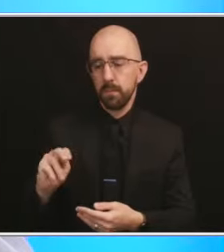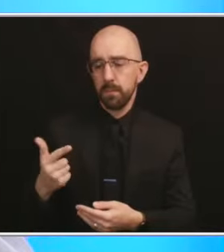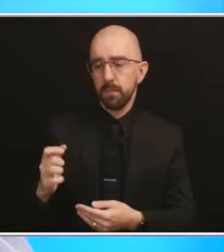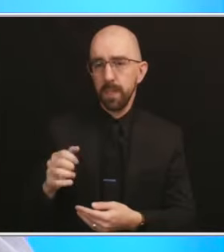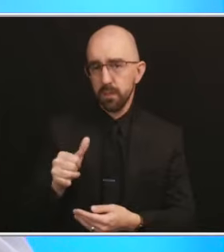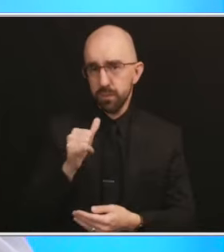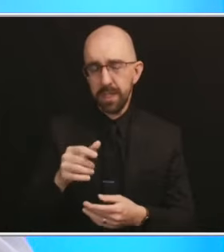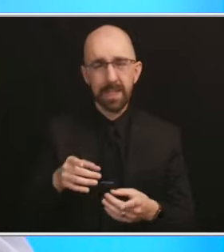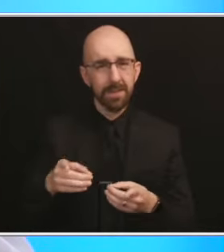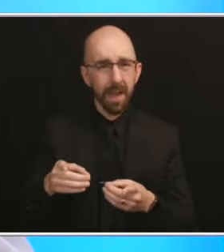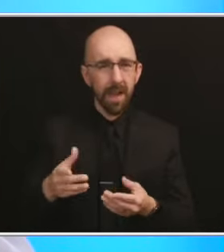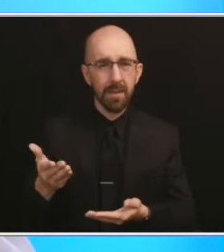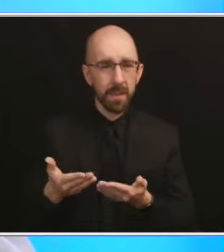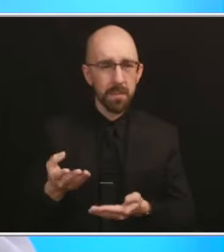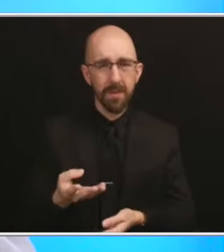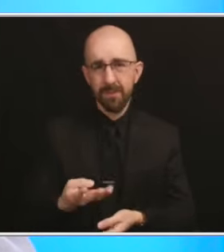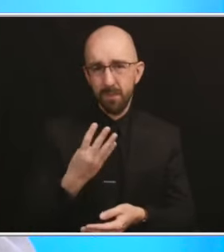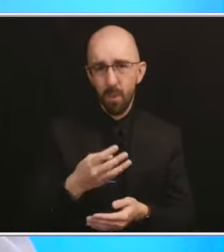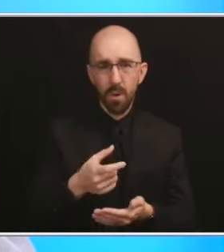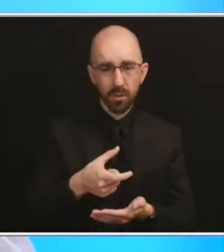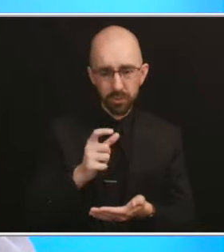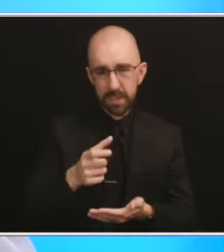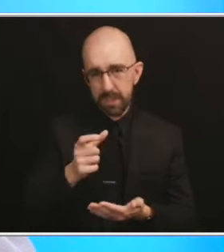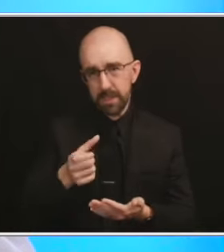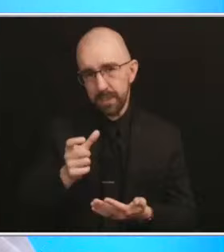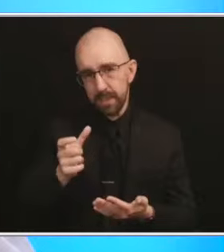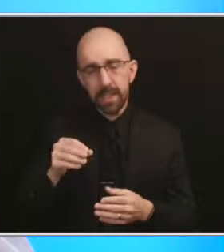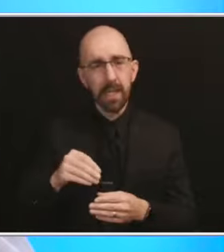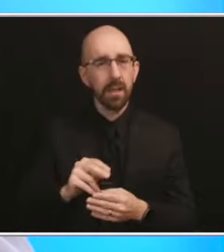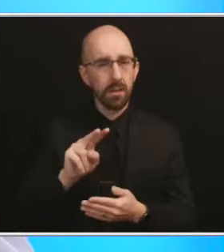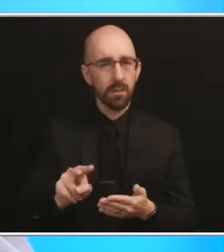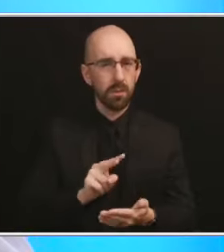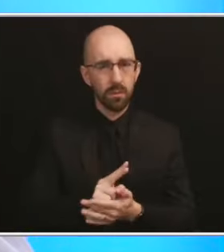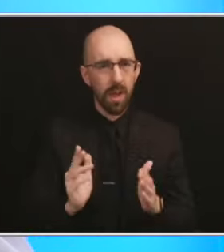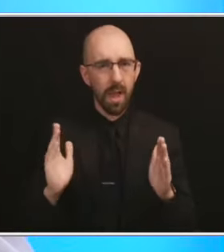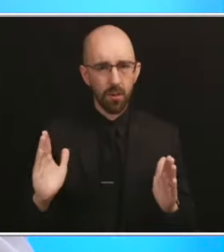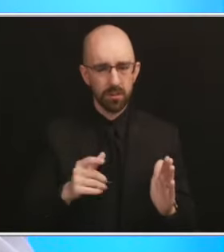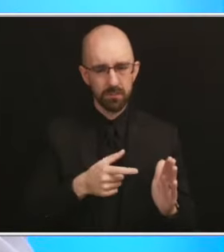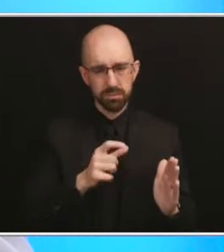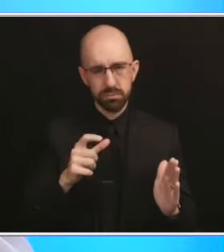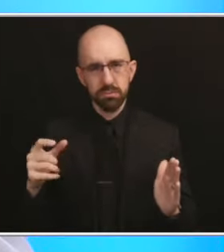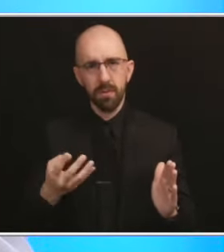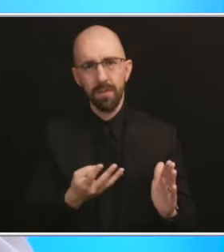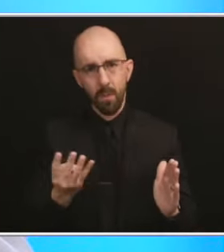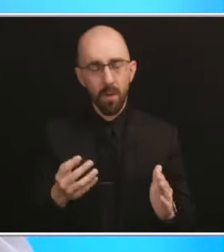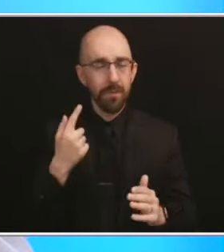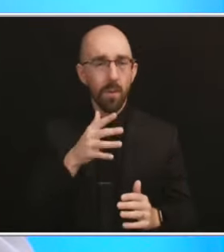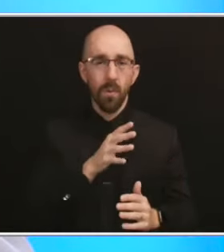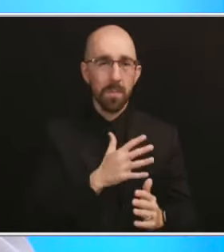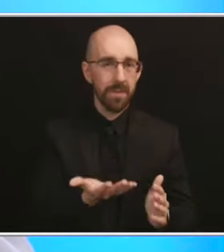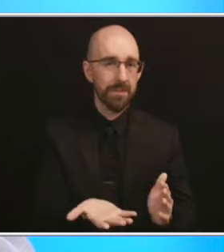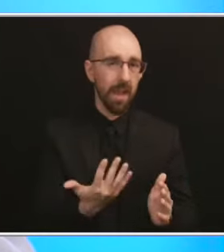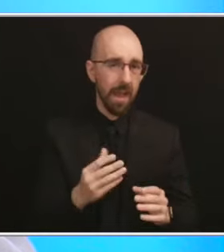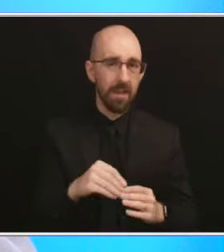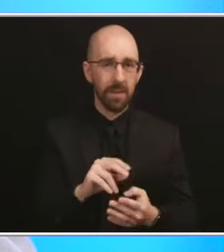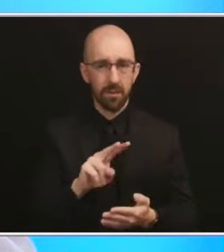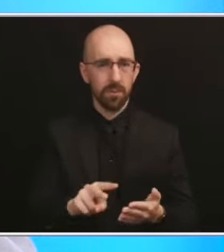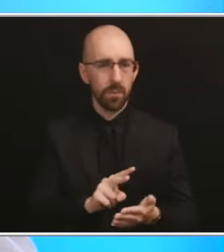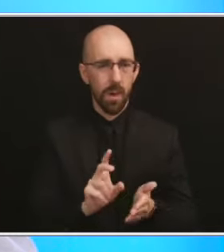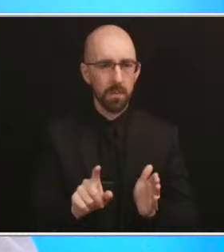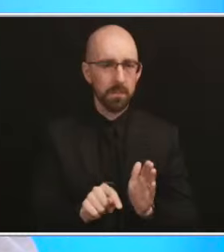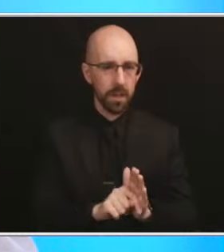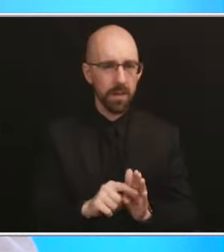maybe 4 drinks at a time within a 2-hour period. For women, 5 drinks at a time in a 2-hour period for men.